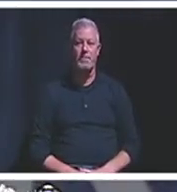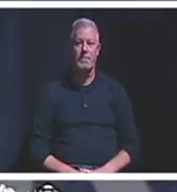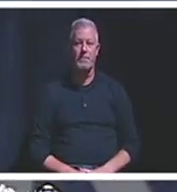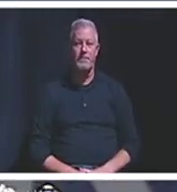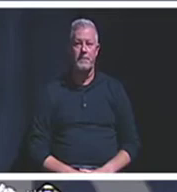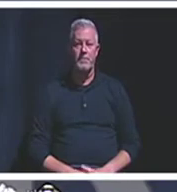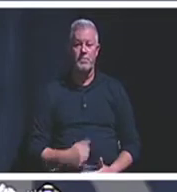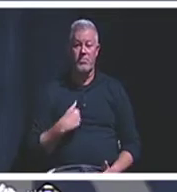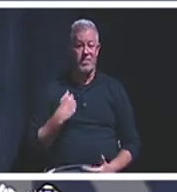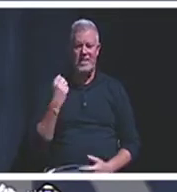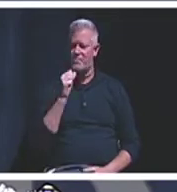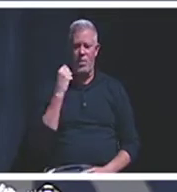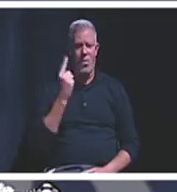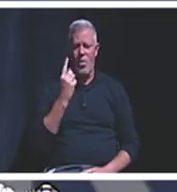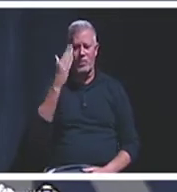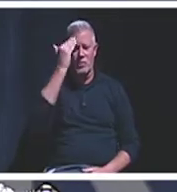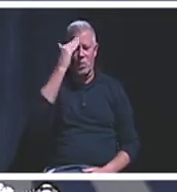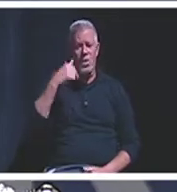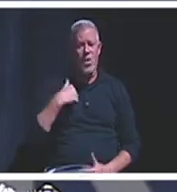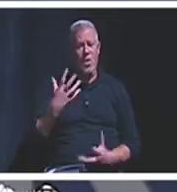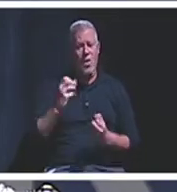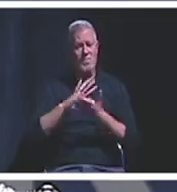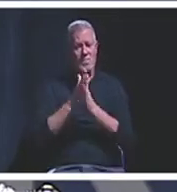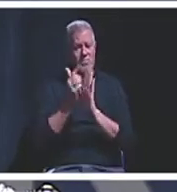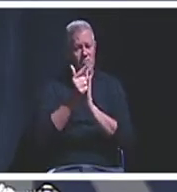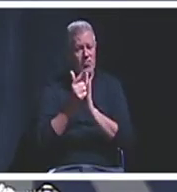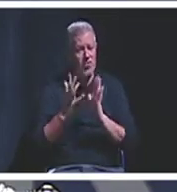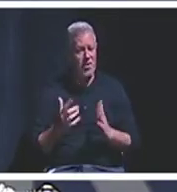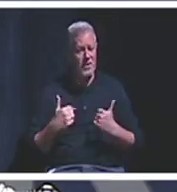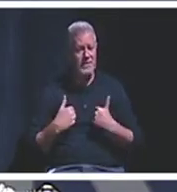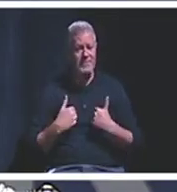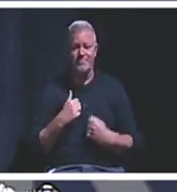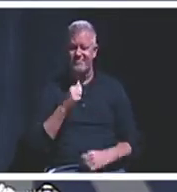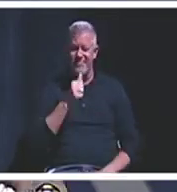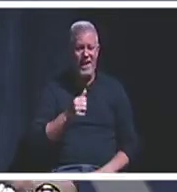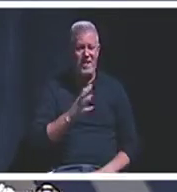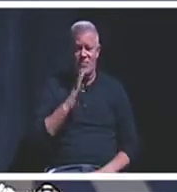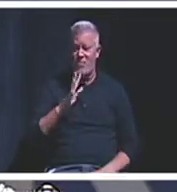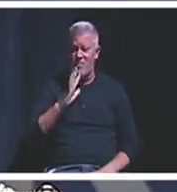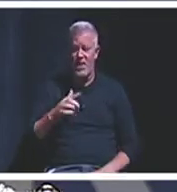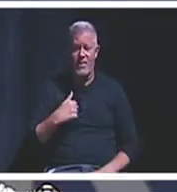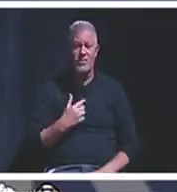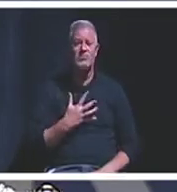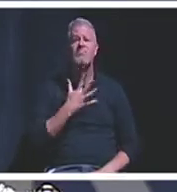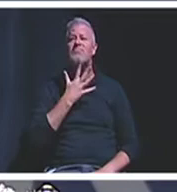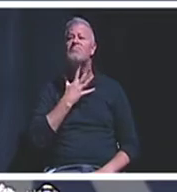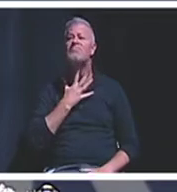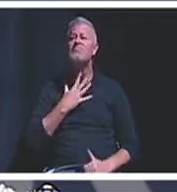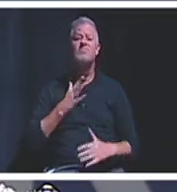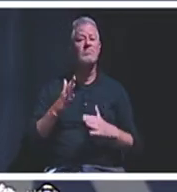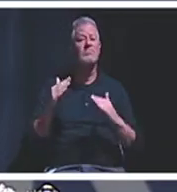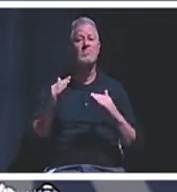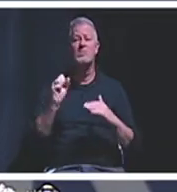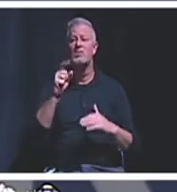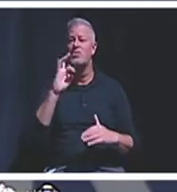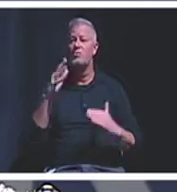I didn't always know that I wanted to be a lawyer. I wasn't really a 4 or 5-year-old that desired social justice, but I guess I